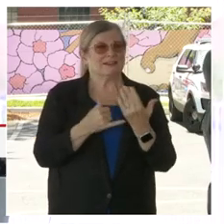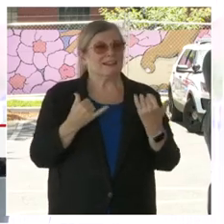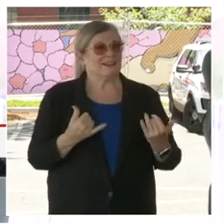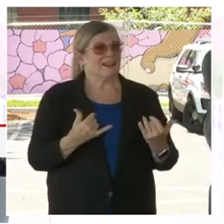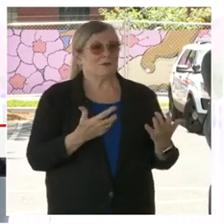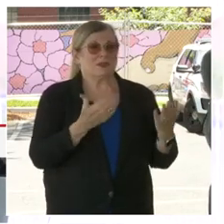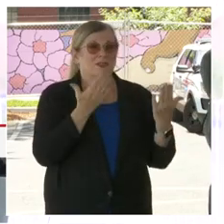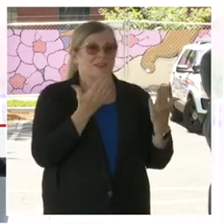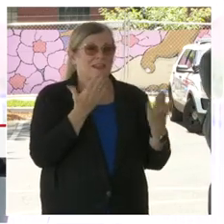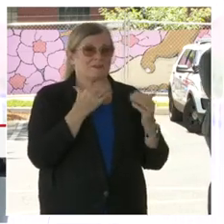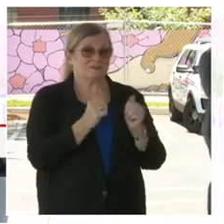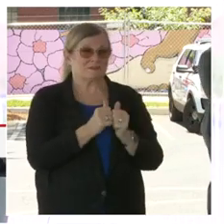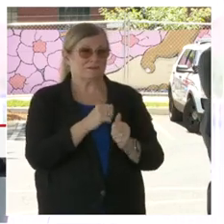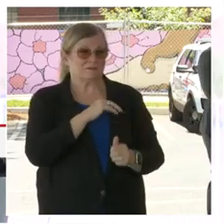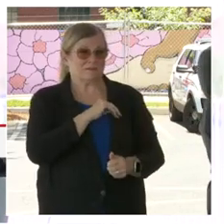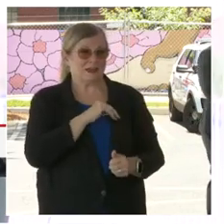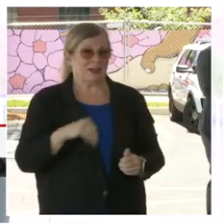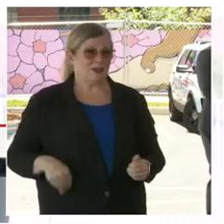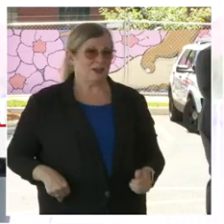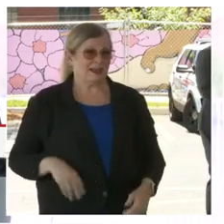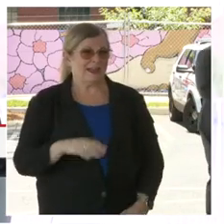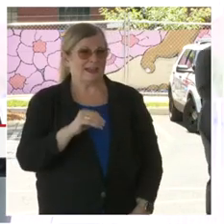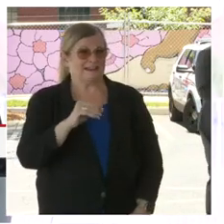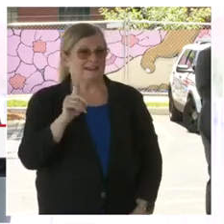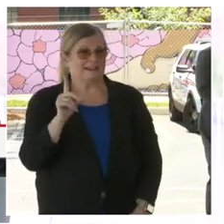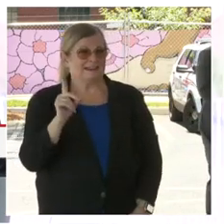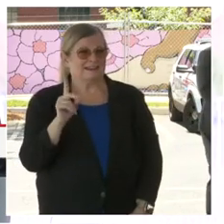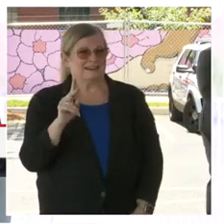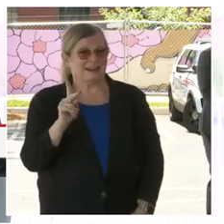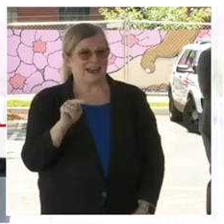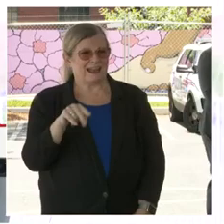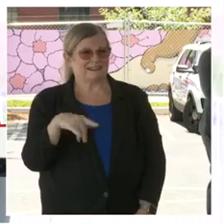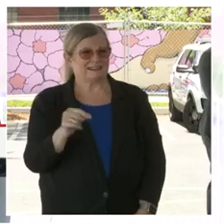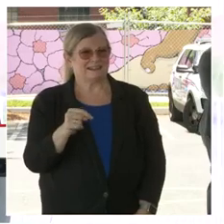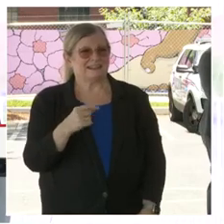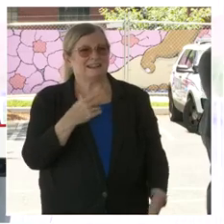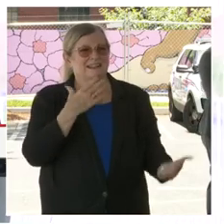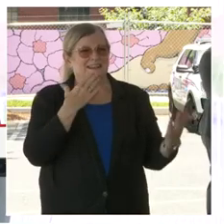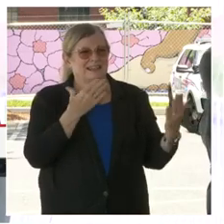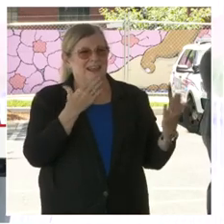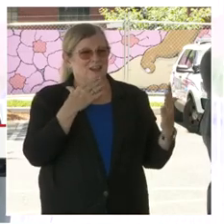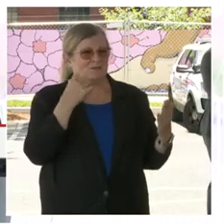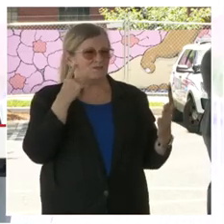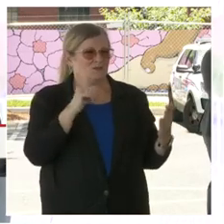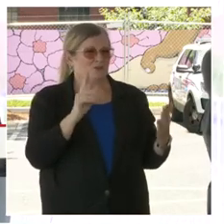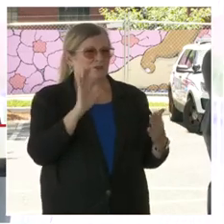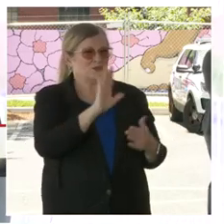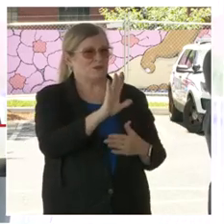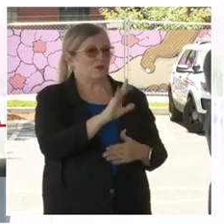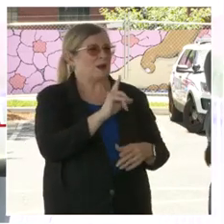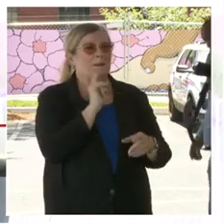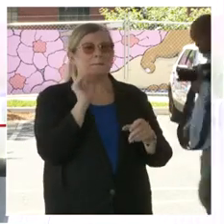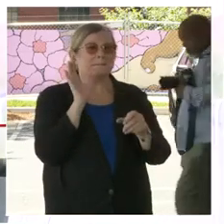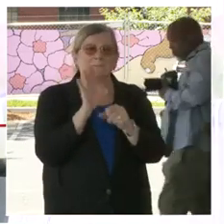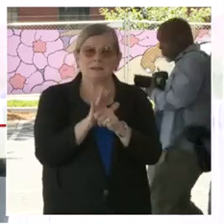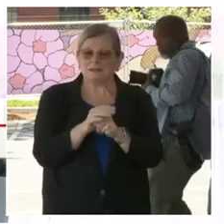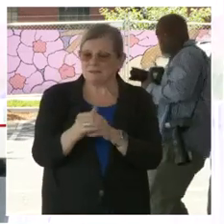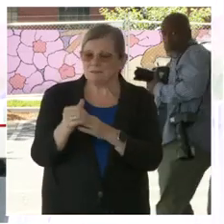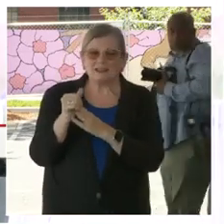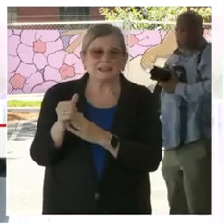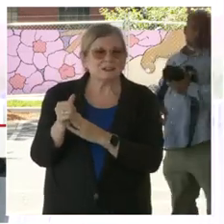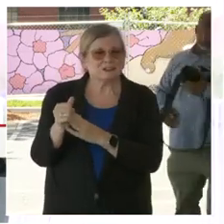night. Thank you, Mayor Bowser, for your timeless commitment to our city, the District of Columbia, and your leadership, as well as your incredible